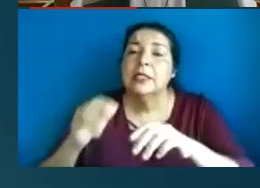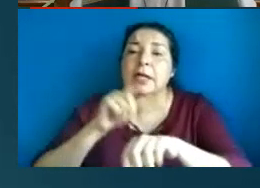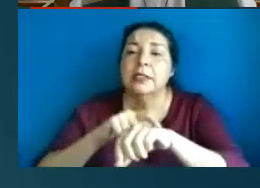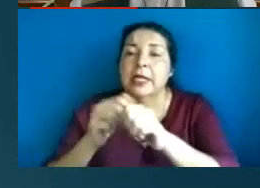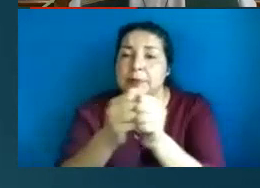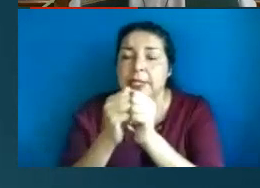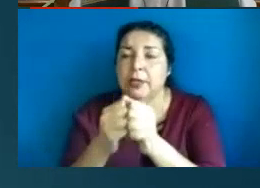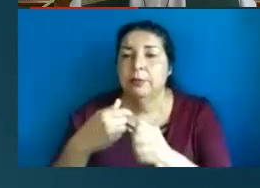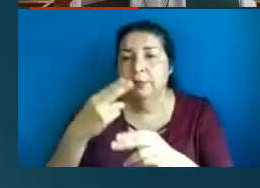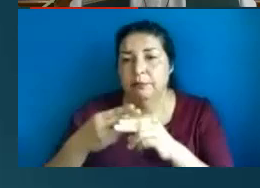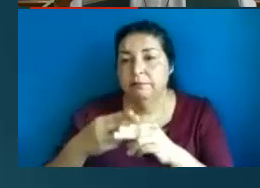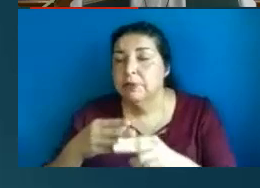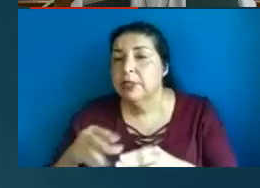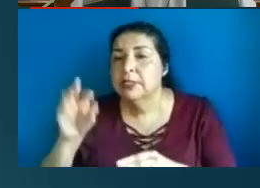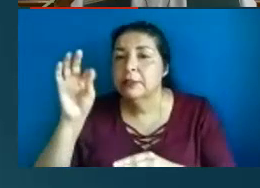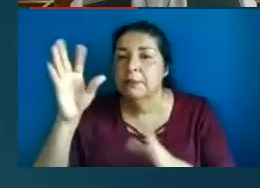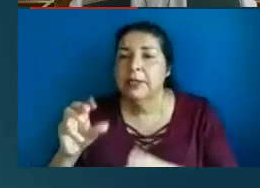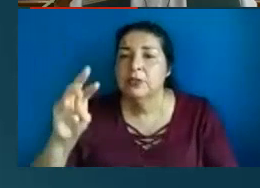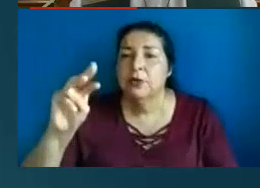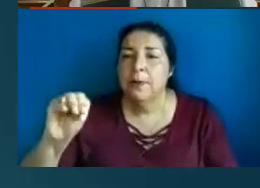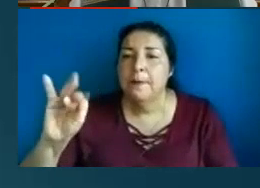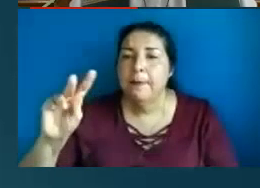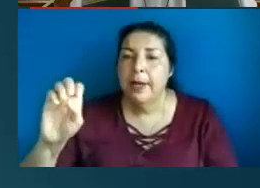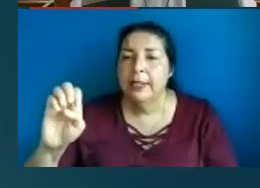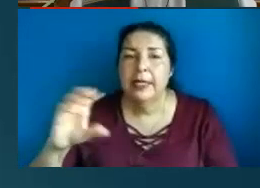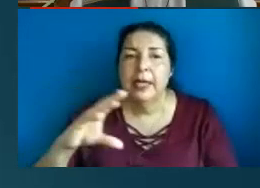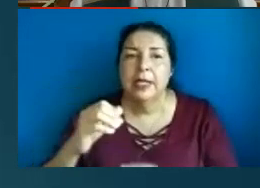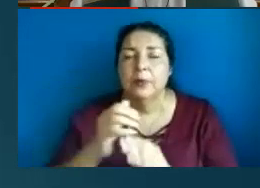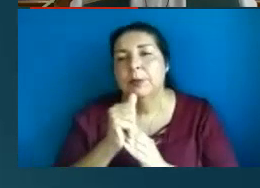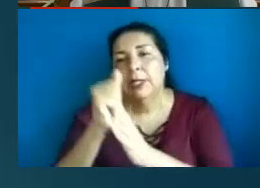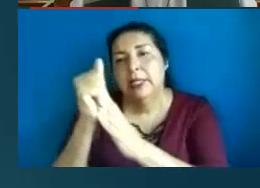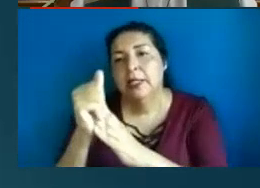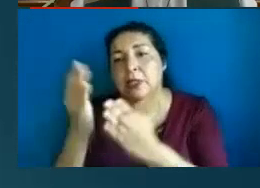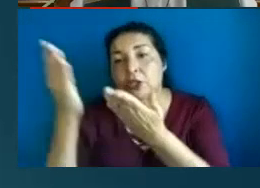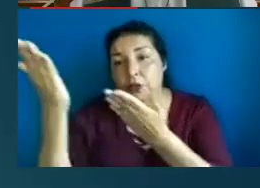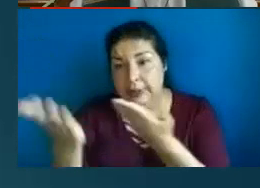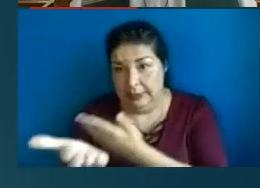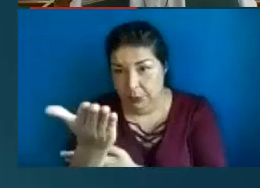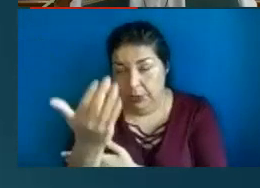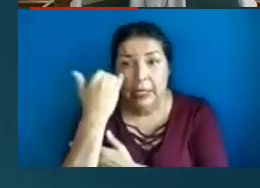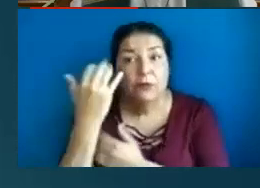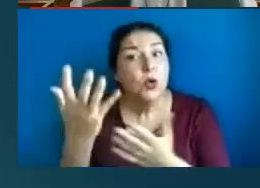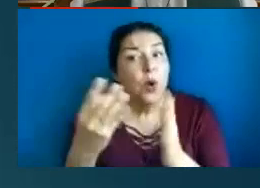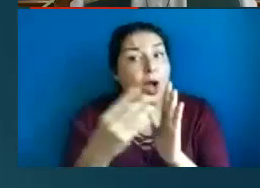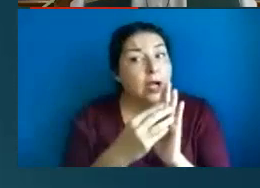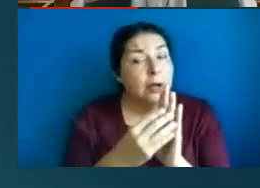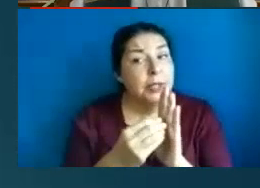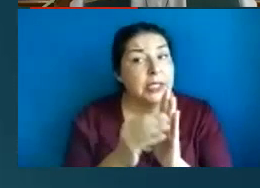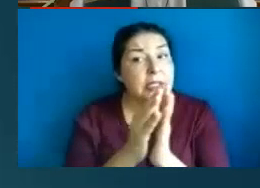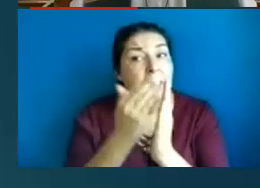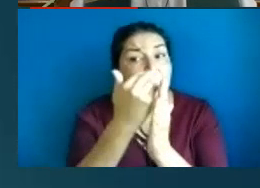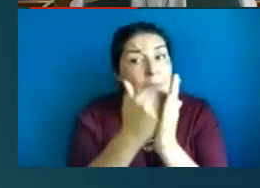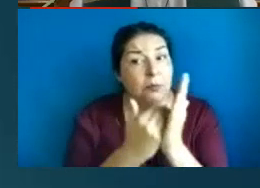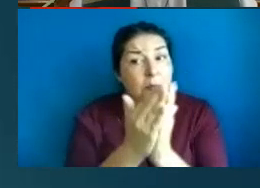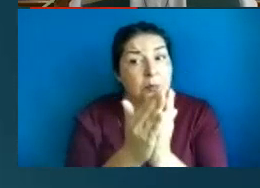I am Pastor Mike Grobelch, and I will be leading these services this morning. If you would like to receive copies of the bulletin and